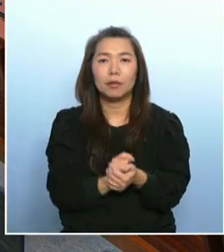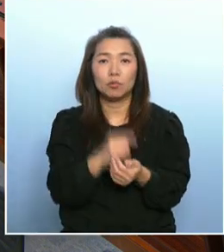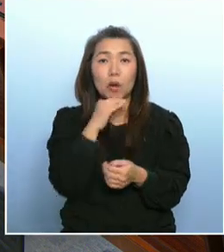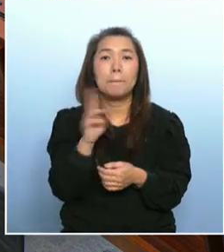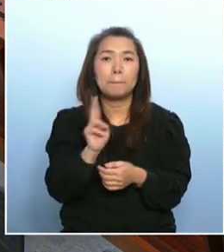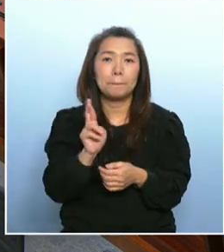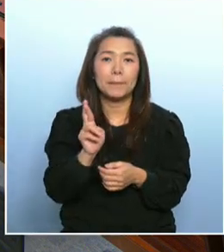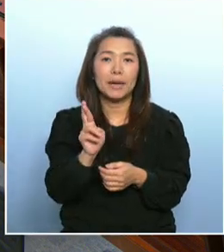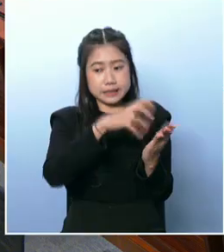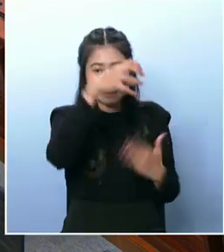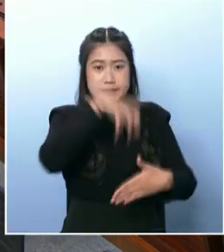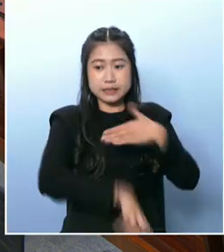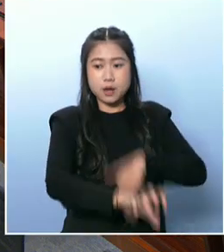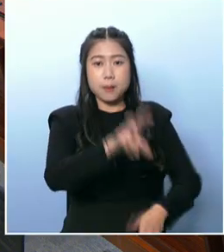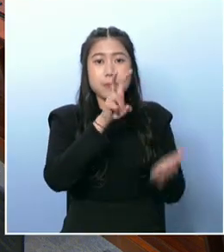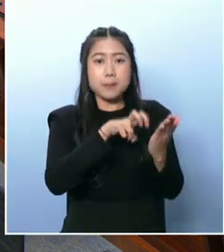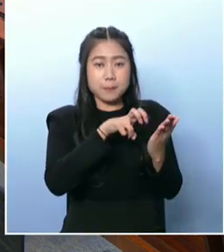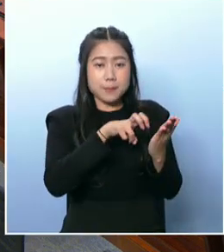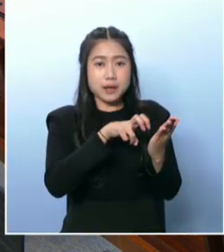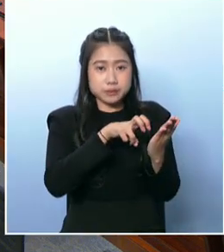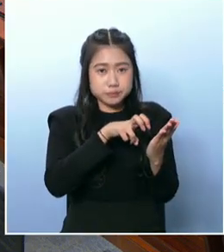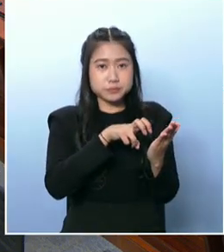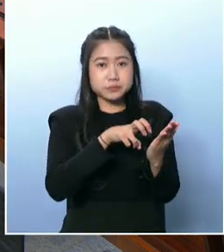one question that is,